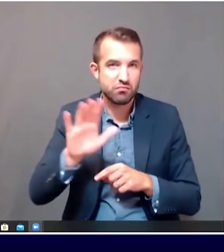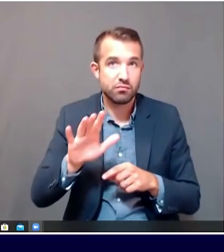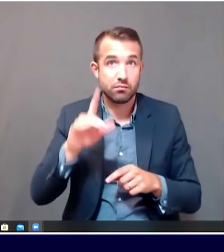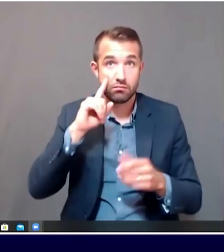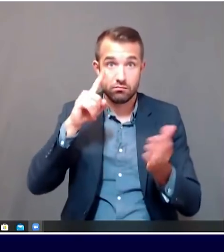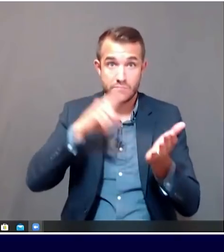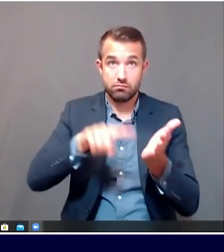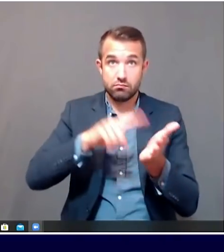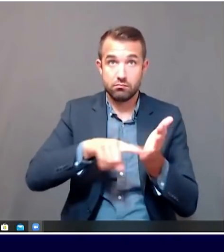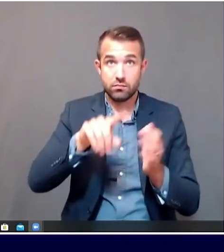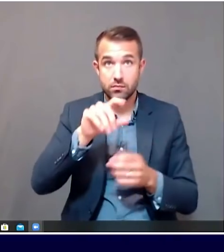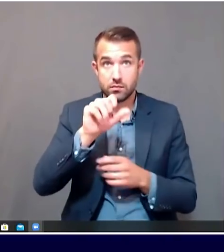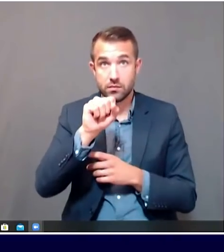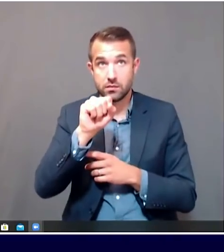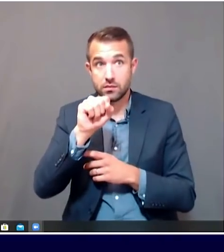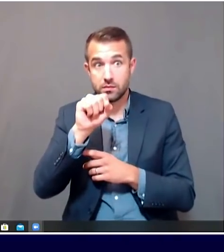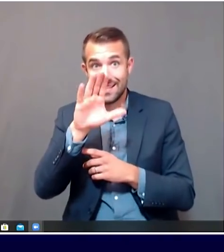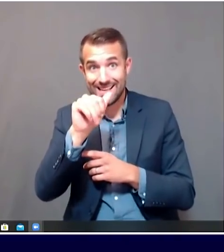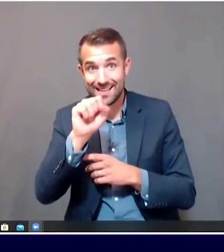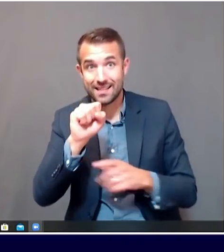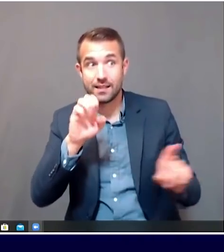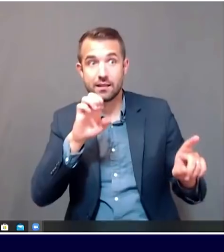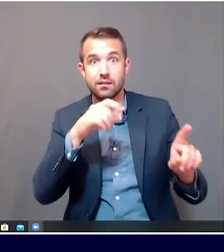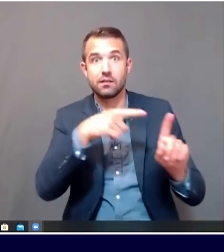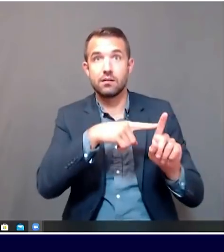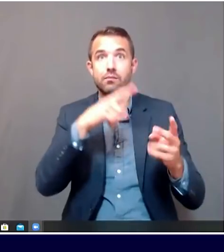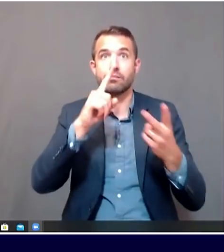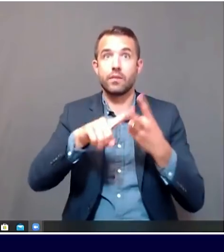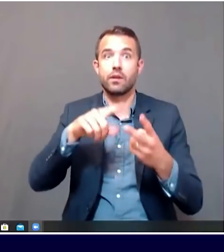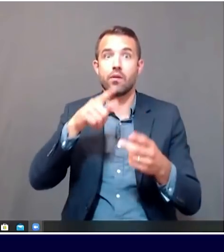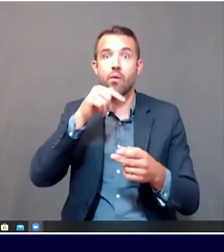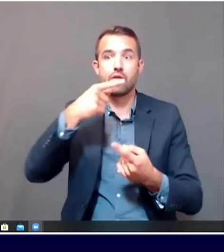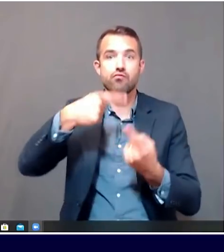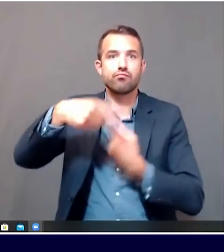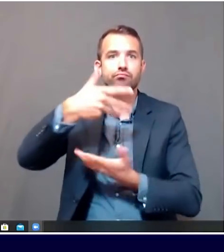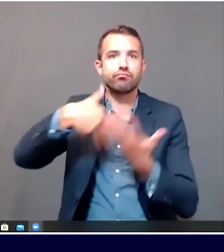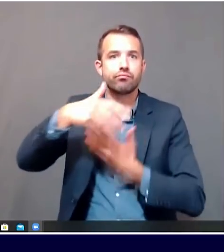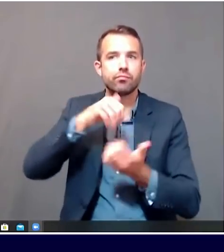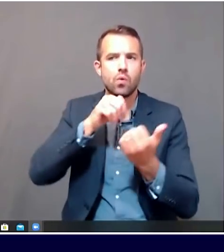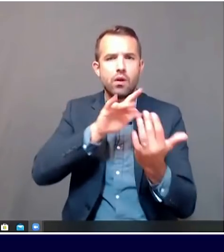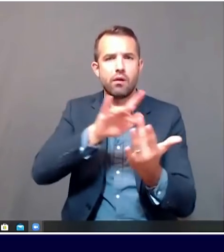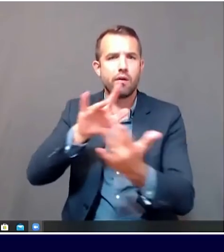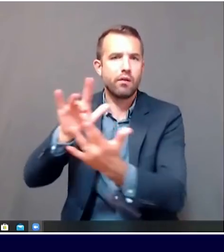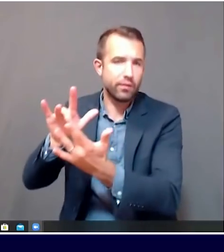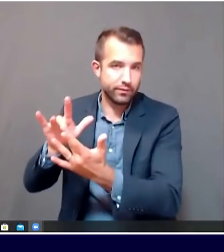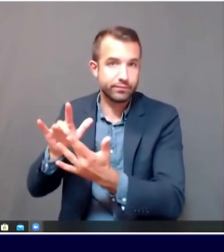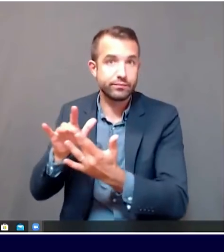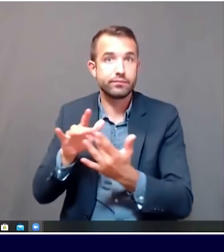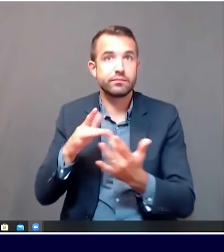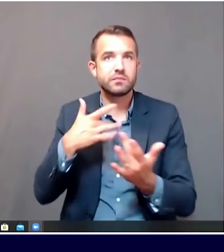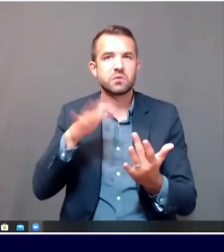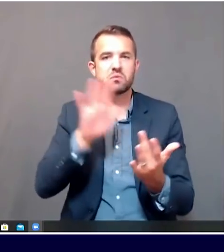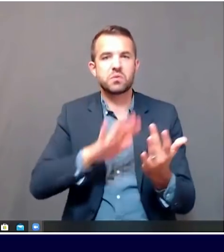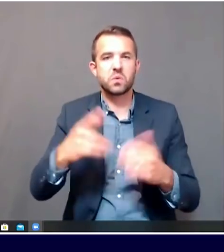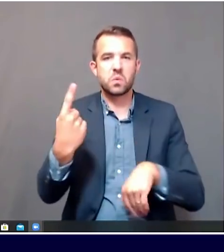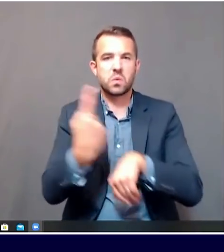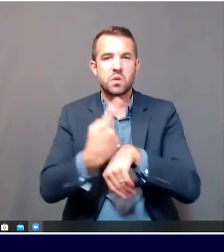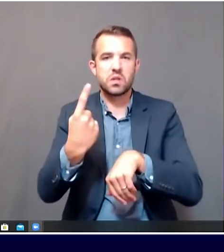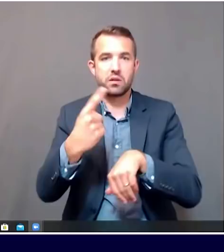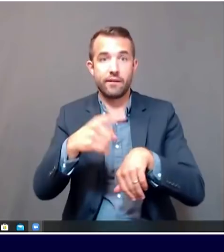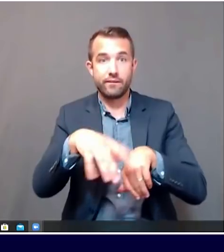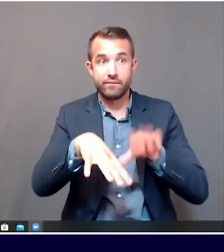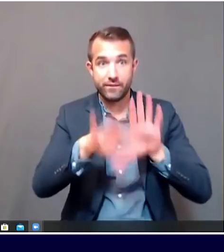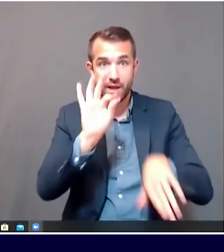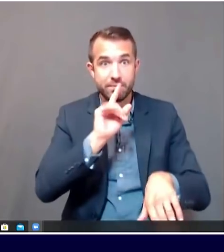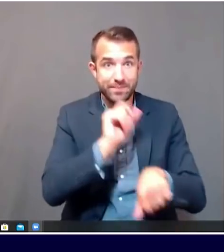contacts. Our goal is to make contact with confirmed cases within about a day of the individual receiving their diagnosis